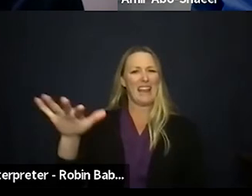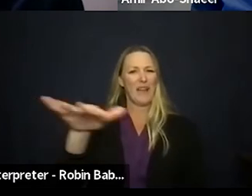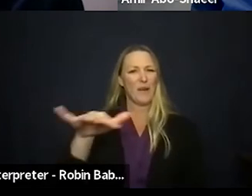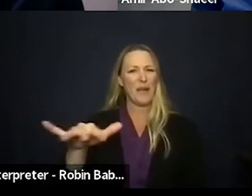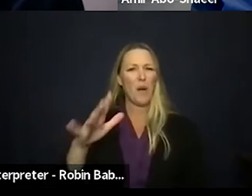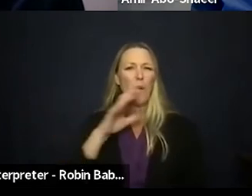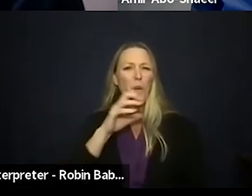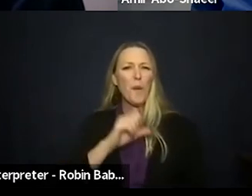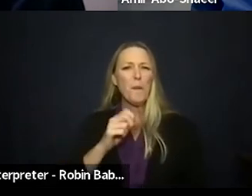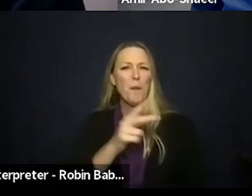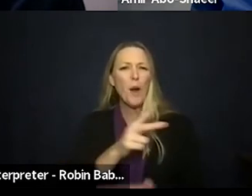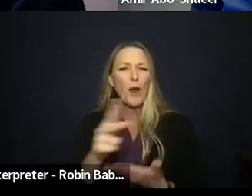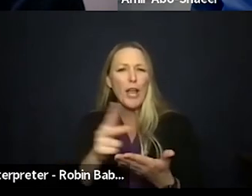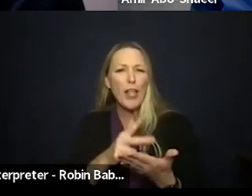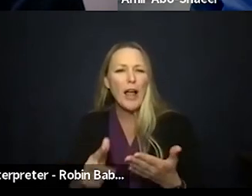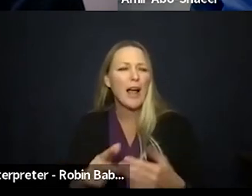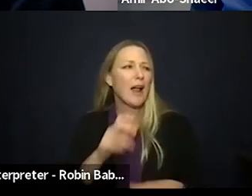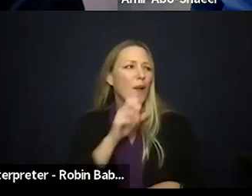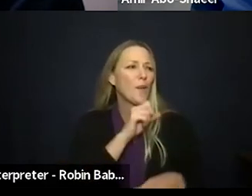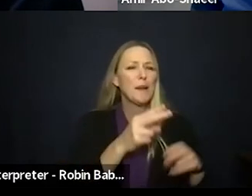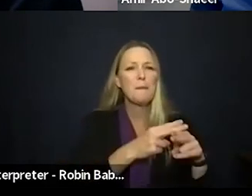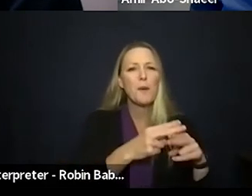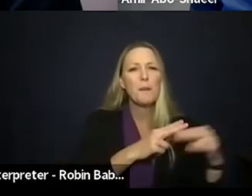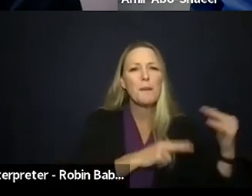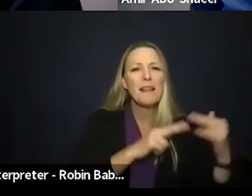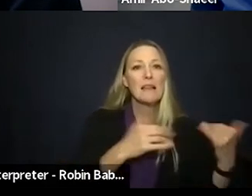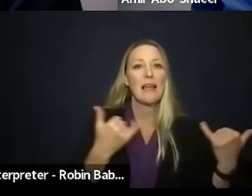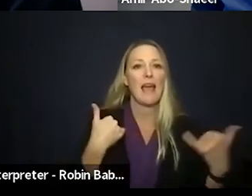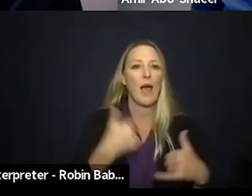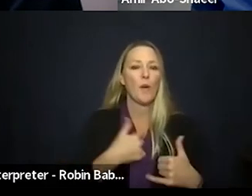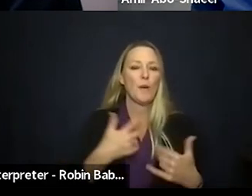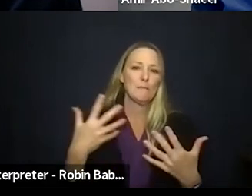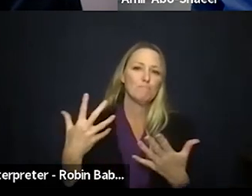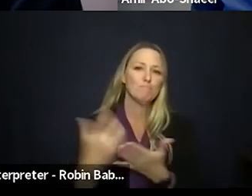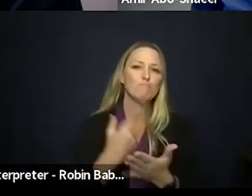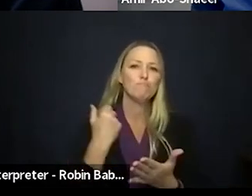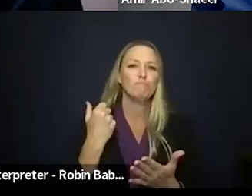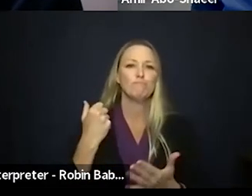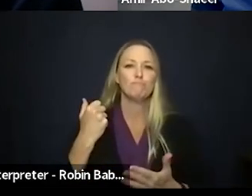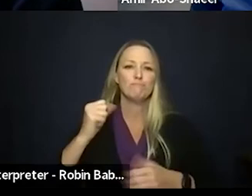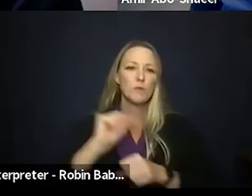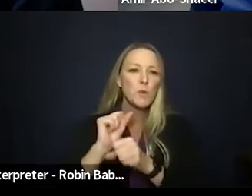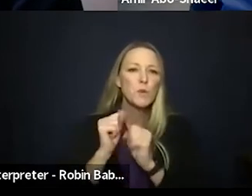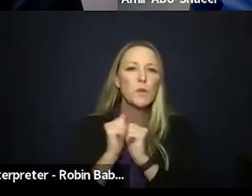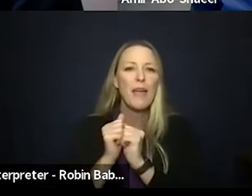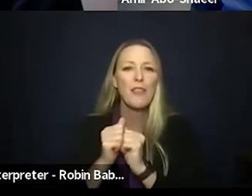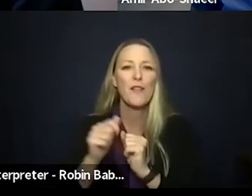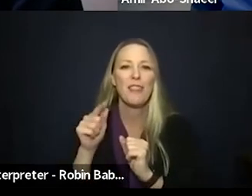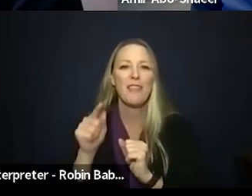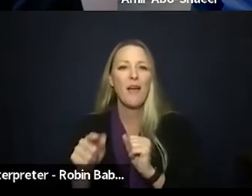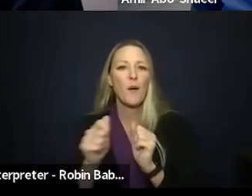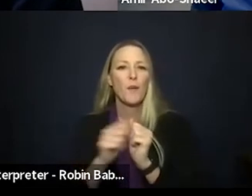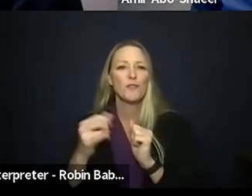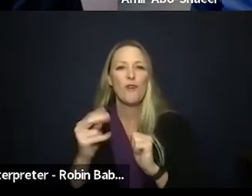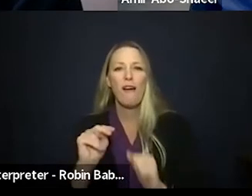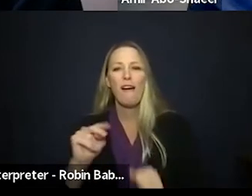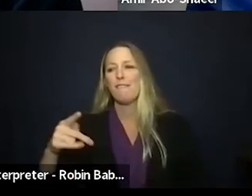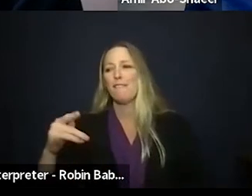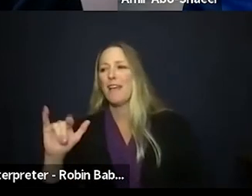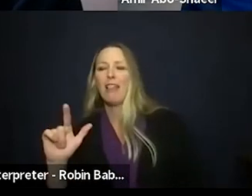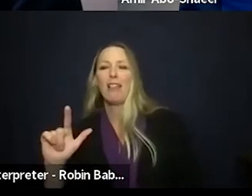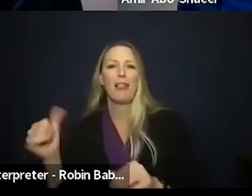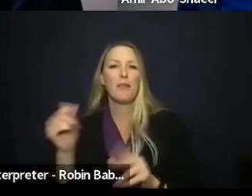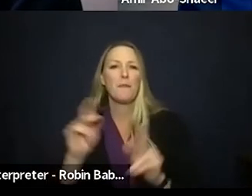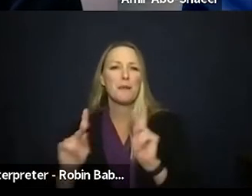portables and for us to be able to be involved in this and work together and collaborate with with john and phil and with all of these local philanthropists to do this has been